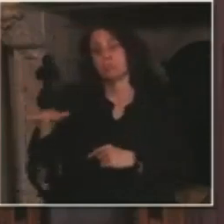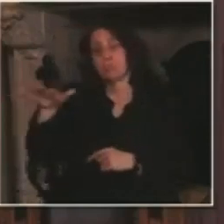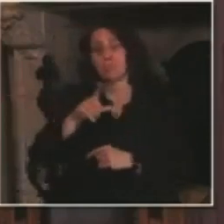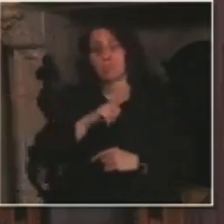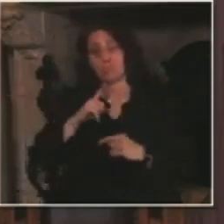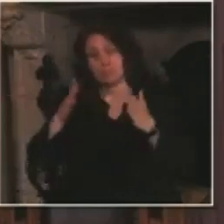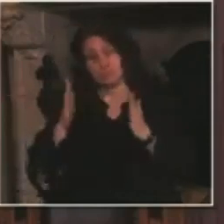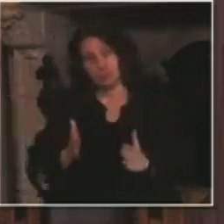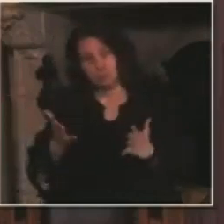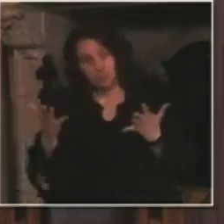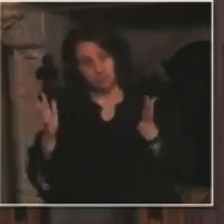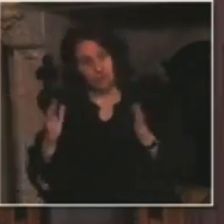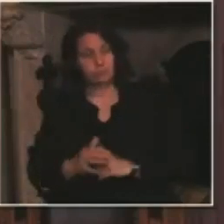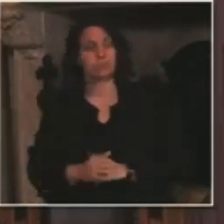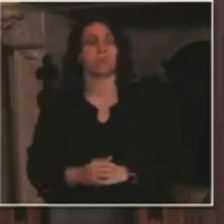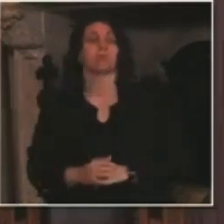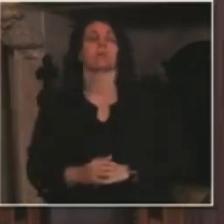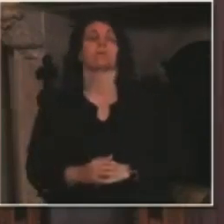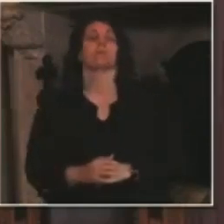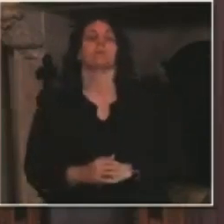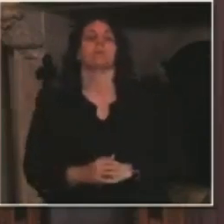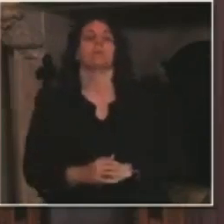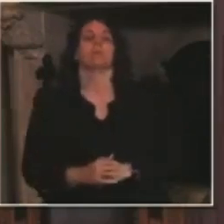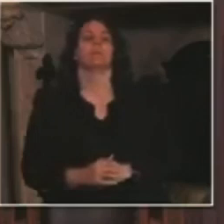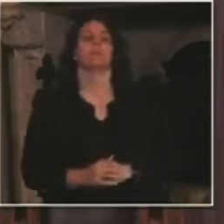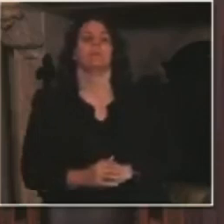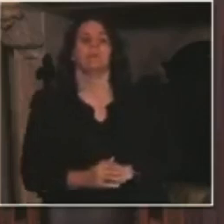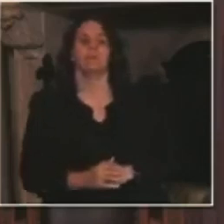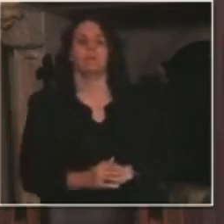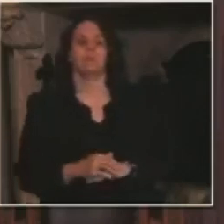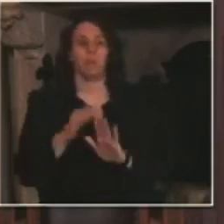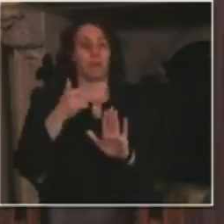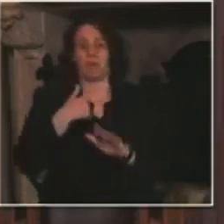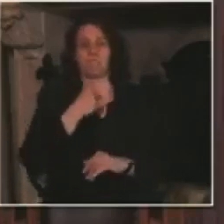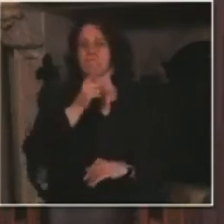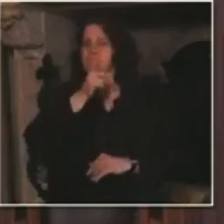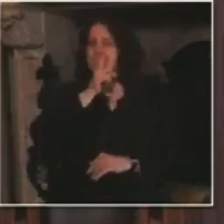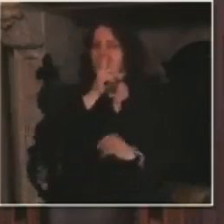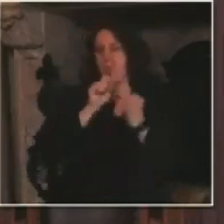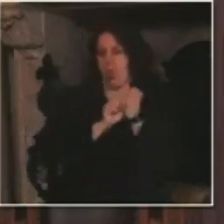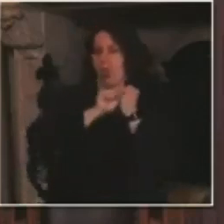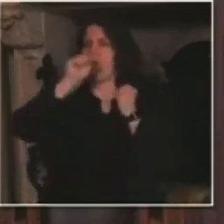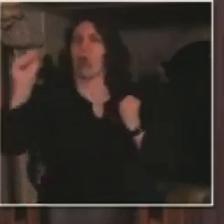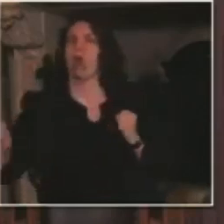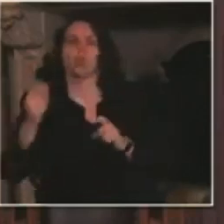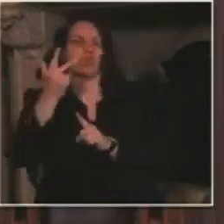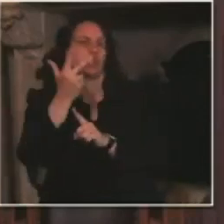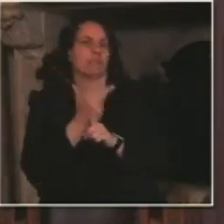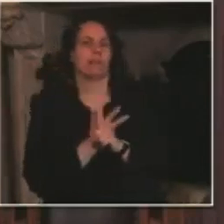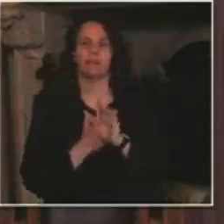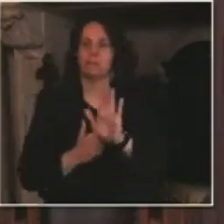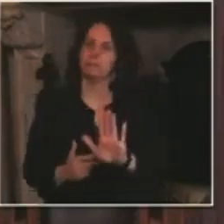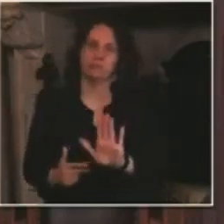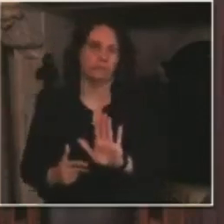circumstances did I say in that letter that we are going to extend it 3 months. That's a ridiculous assertion. So